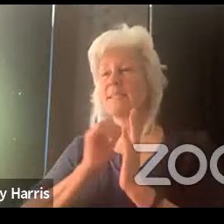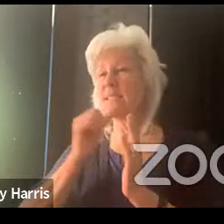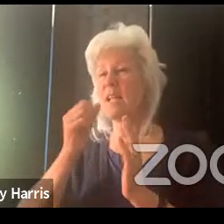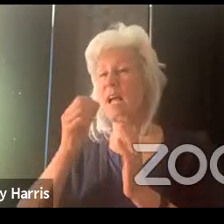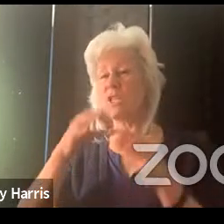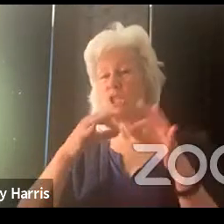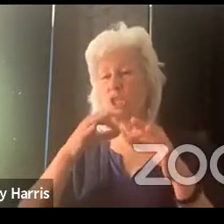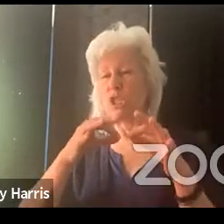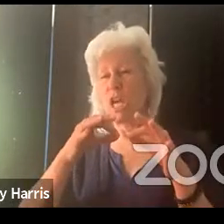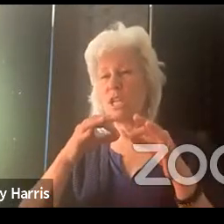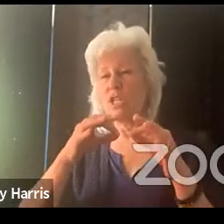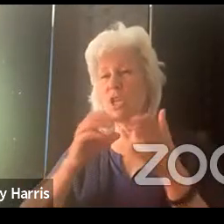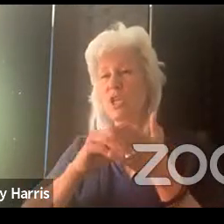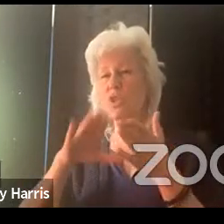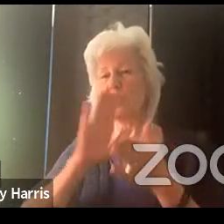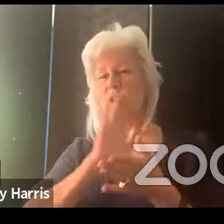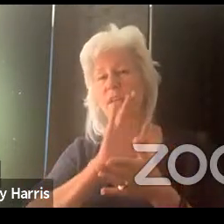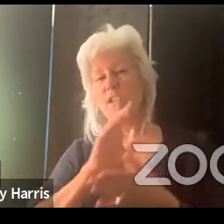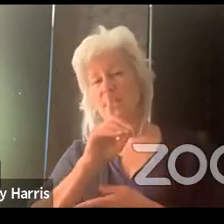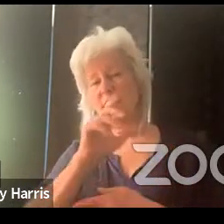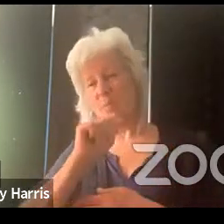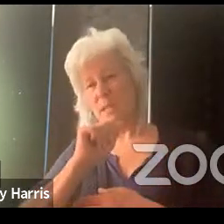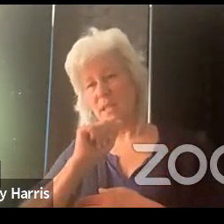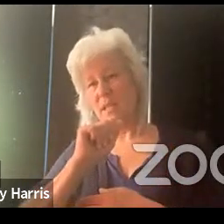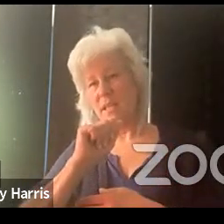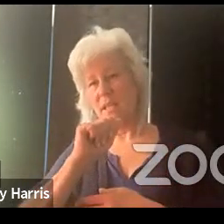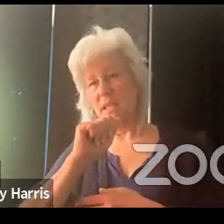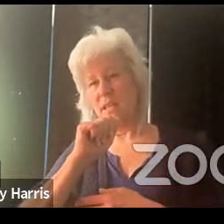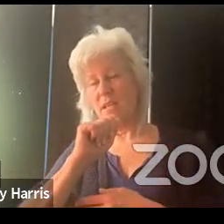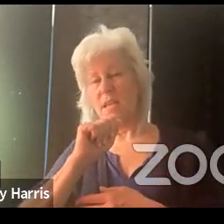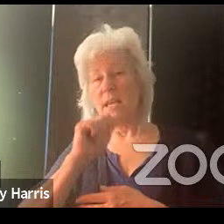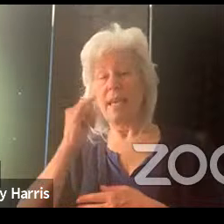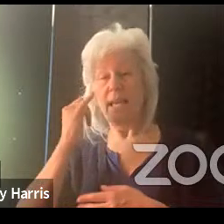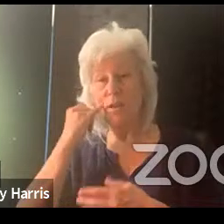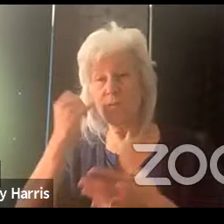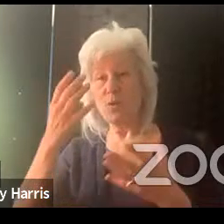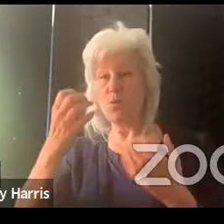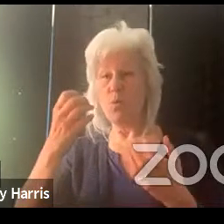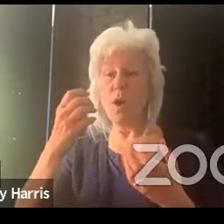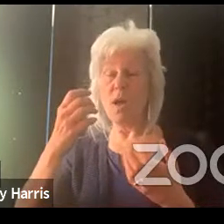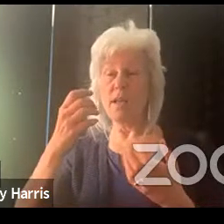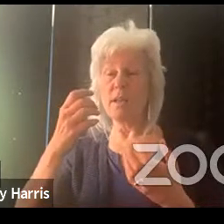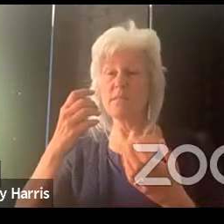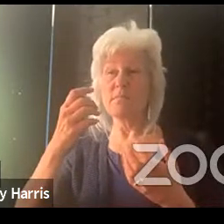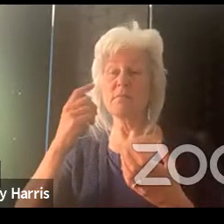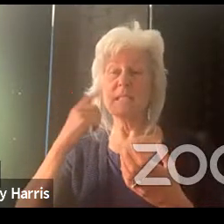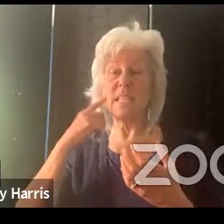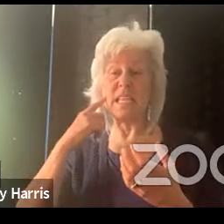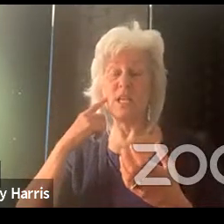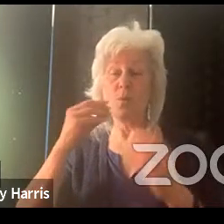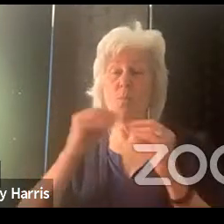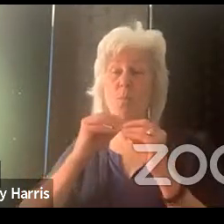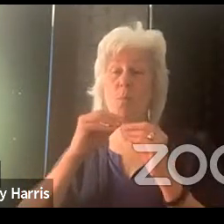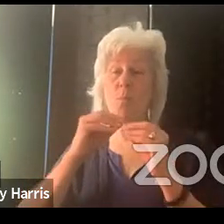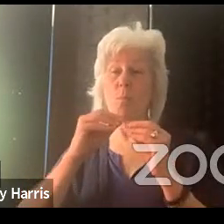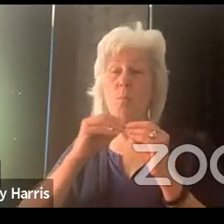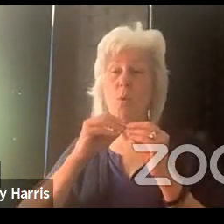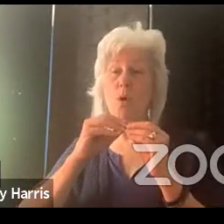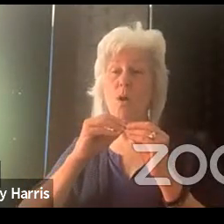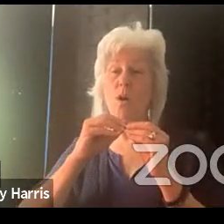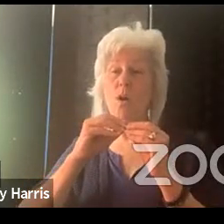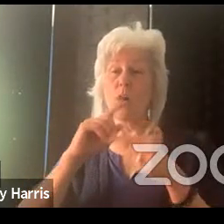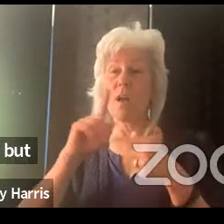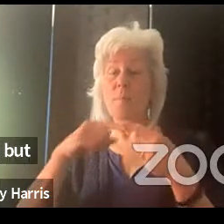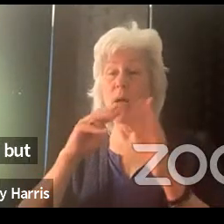apparent disability when evaluating students. If you would like to hear more about the models and stuff, we can go to your school